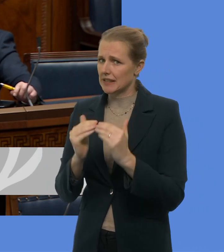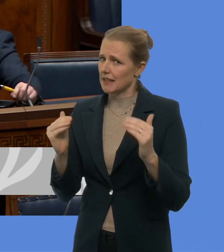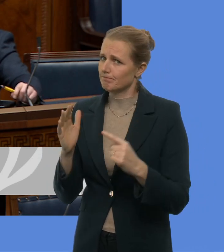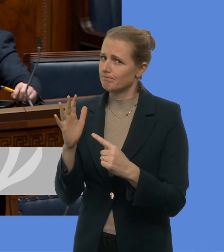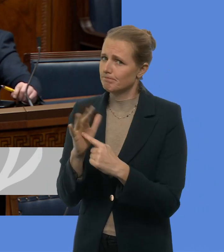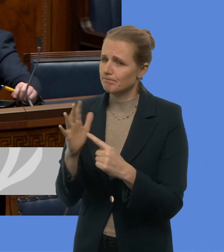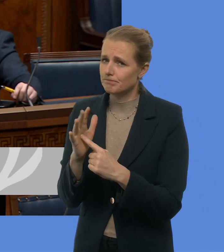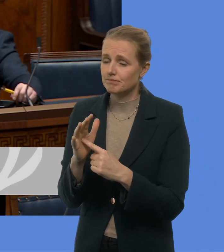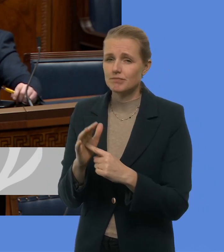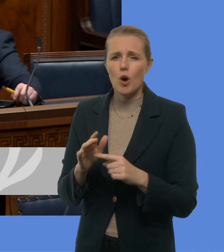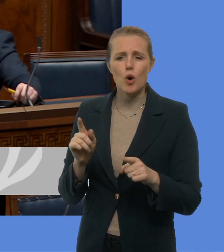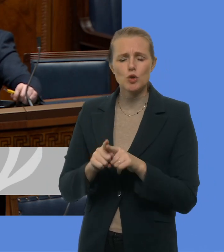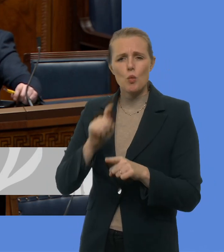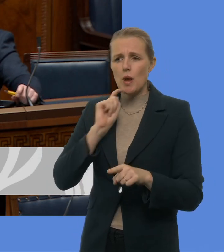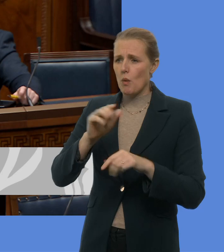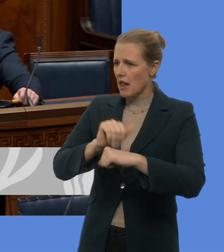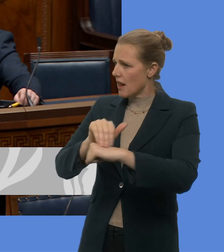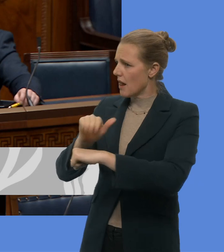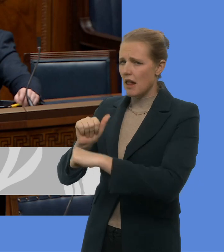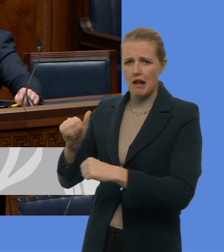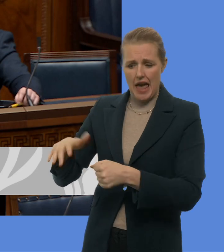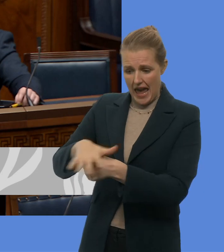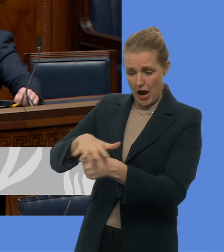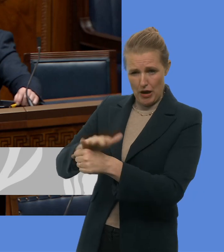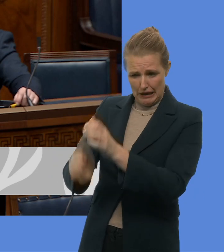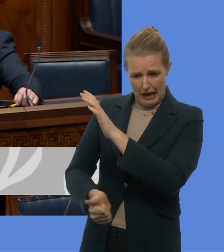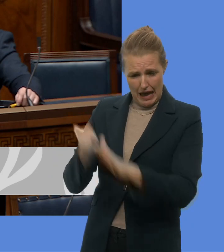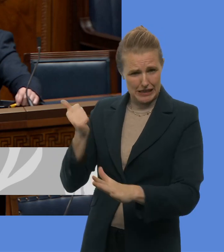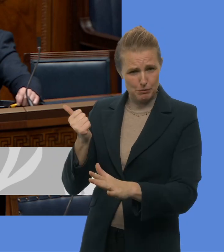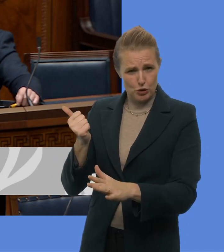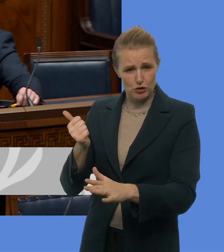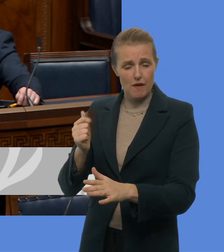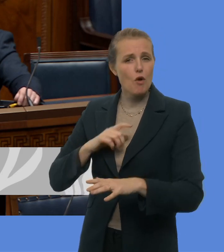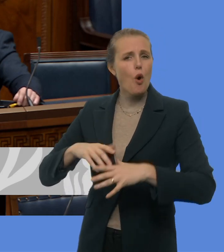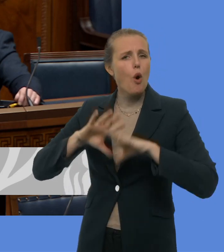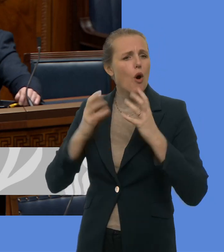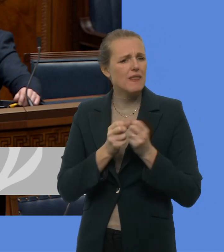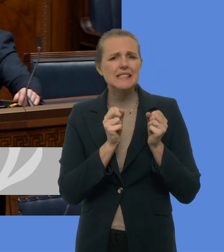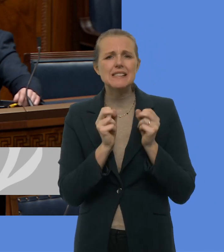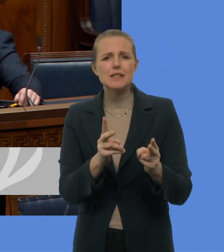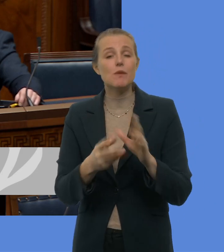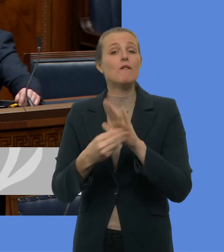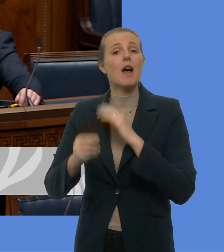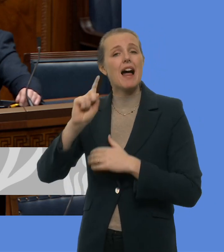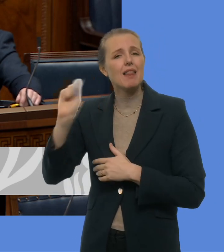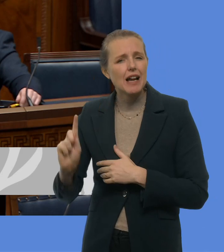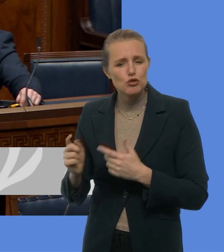see the engagement of independent subject matter experts for all the critical systems. That includes high voltage and low voltage